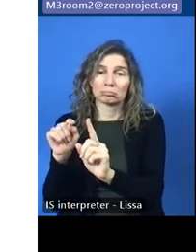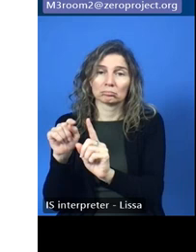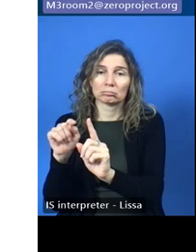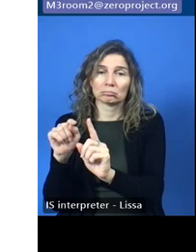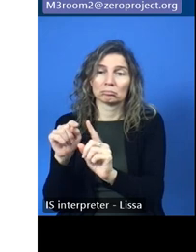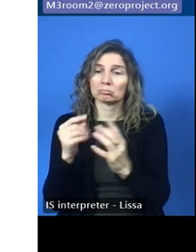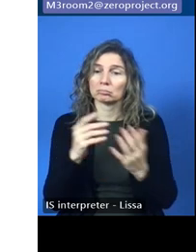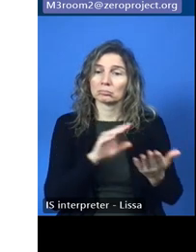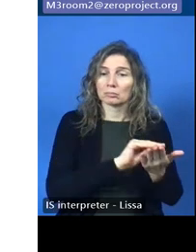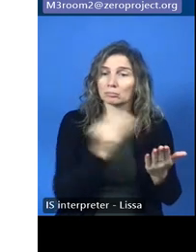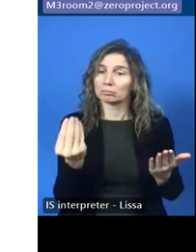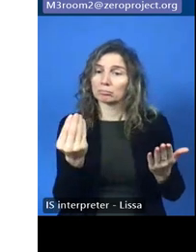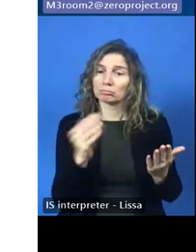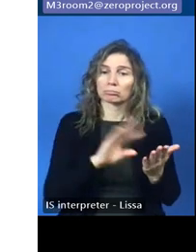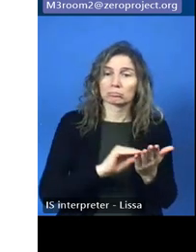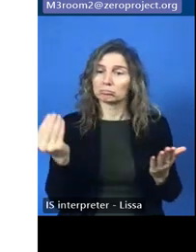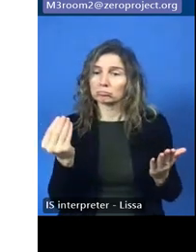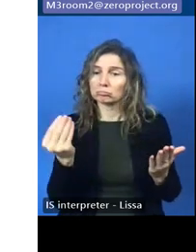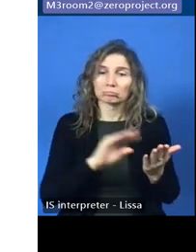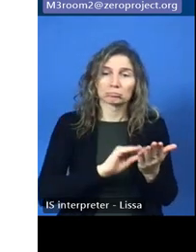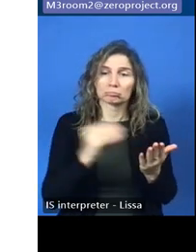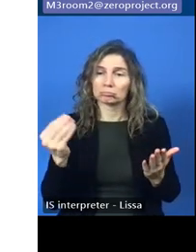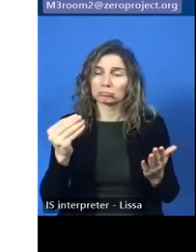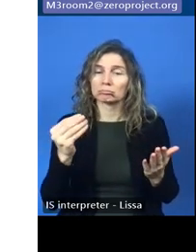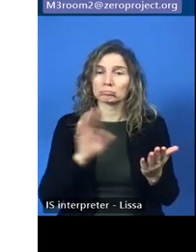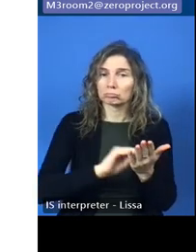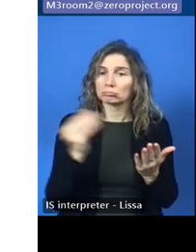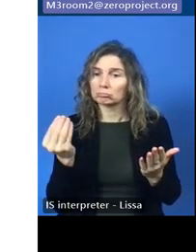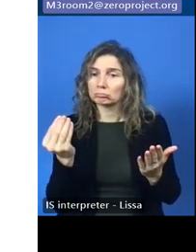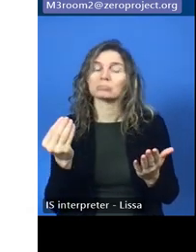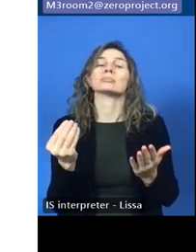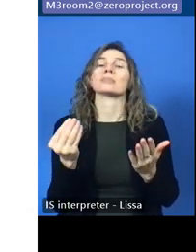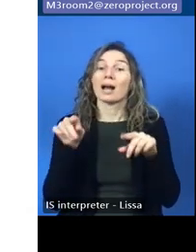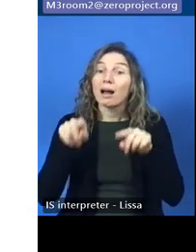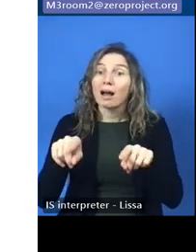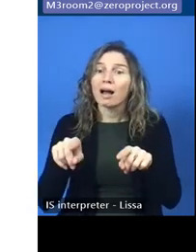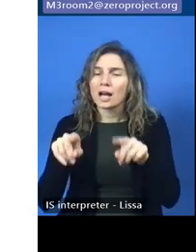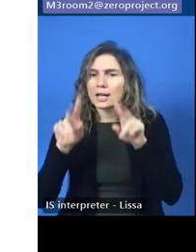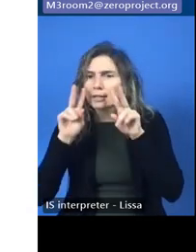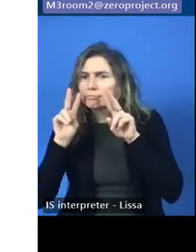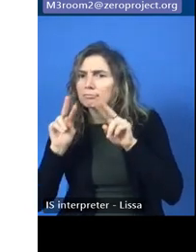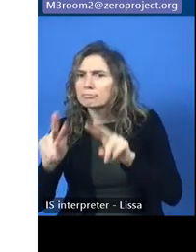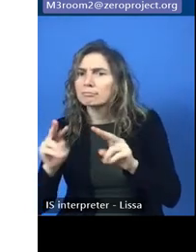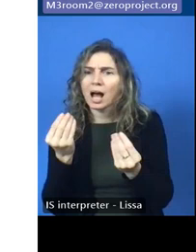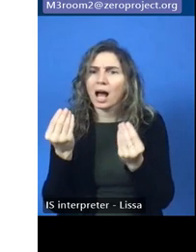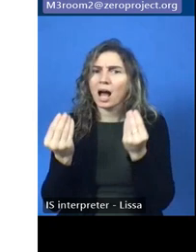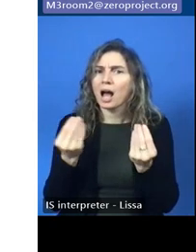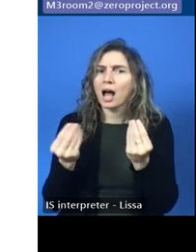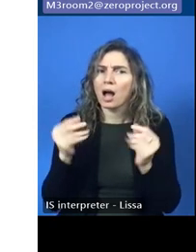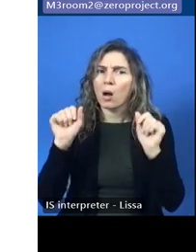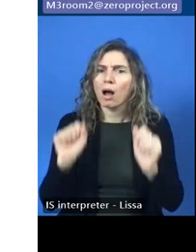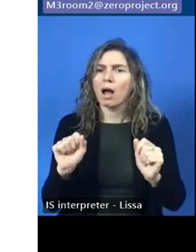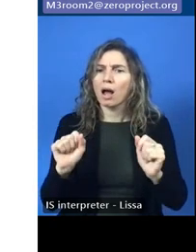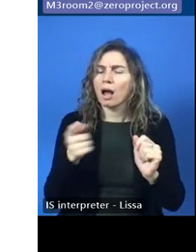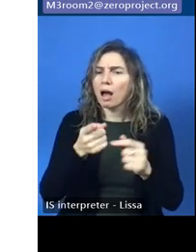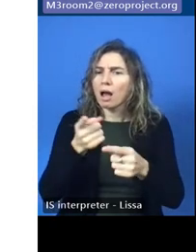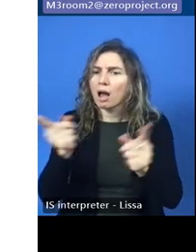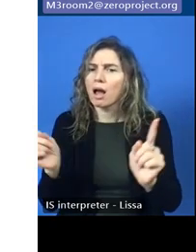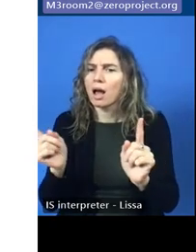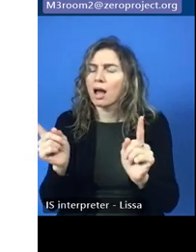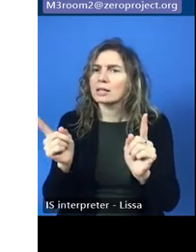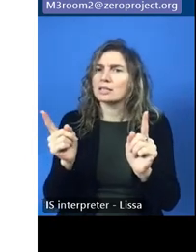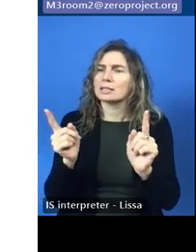form. So we already have flashcards and in this opportunity, we're looking for the opportunity where we can be